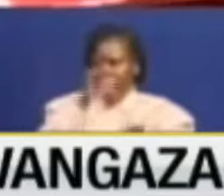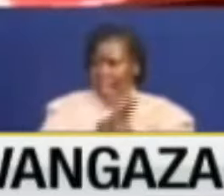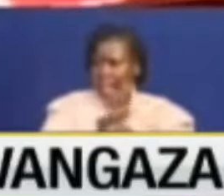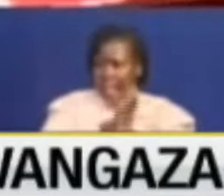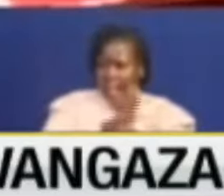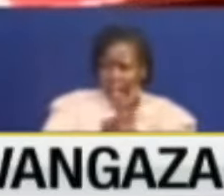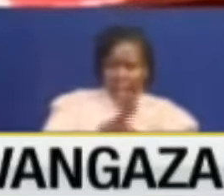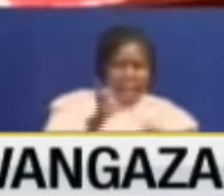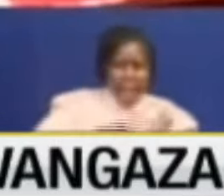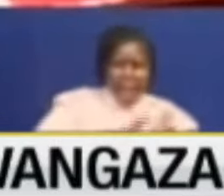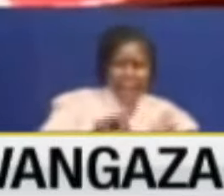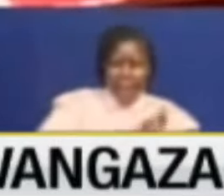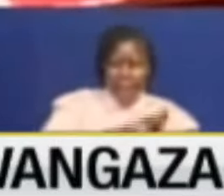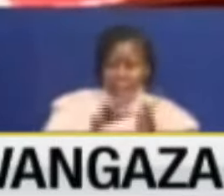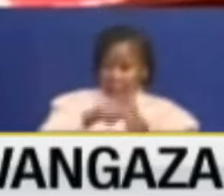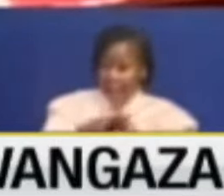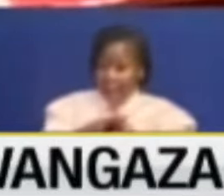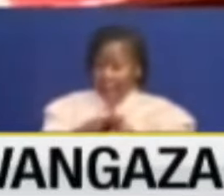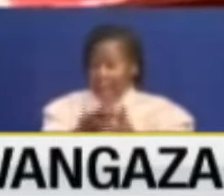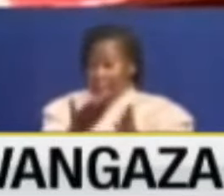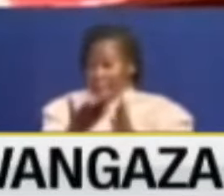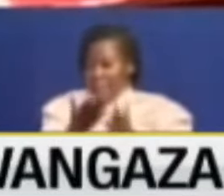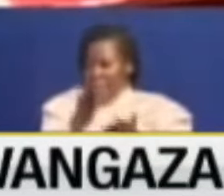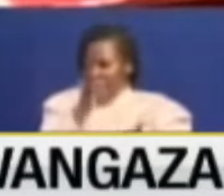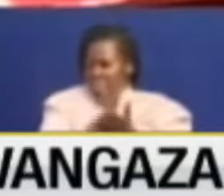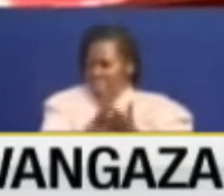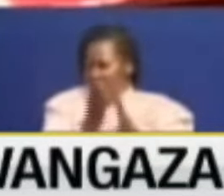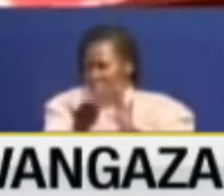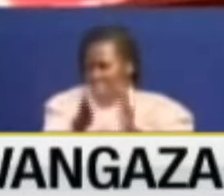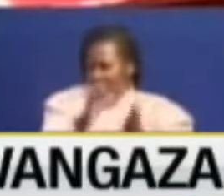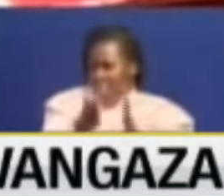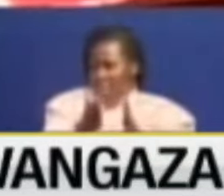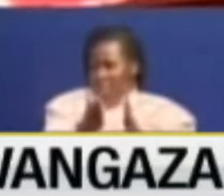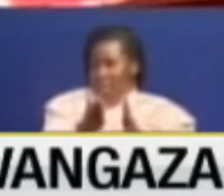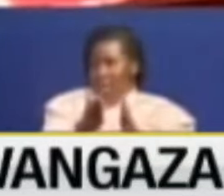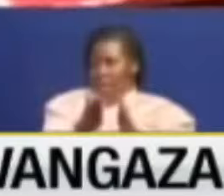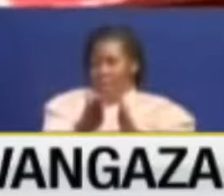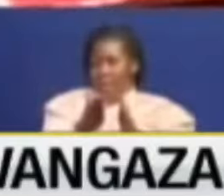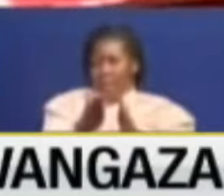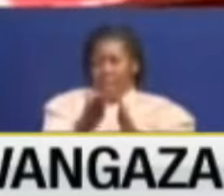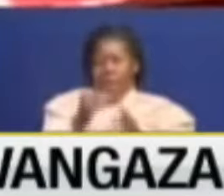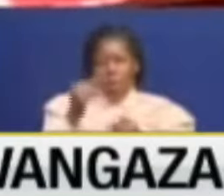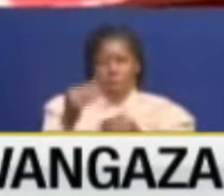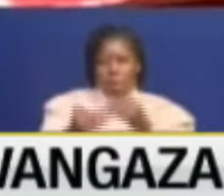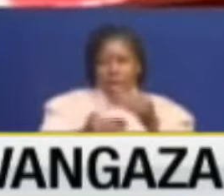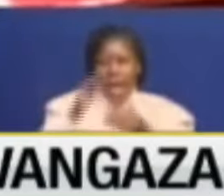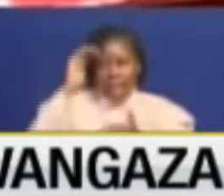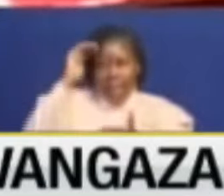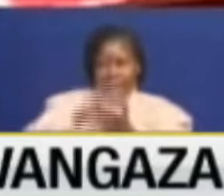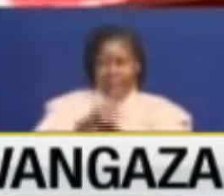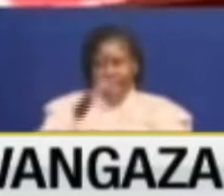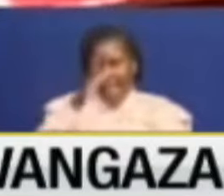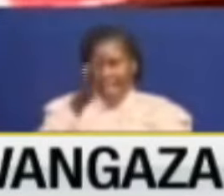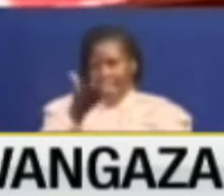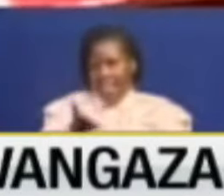times that it started sounding like the truth. They actually went ahead and believed that